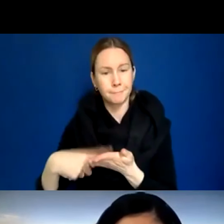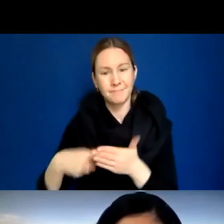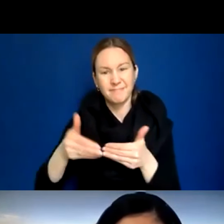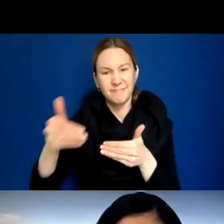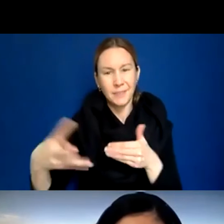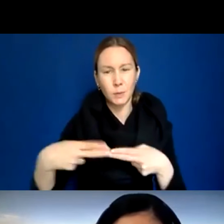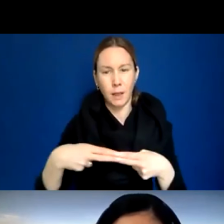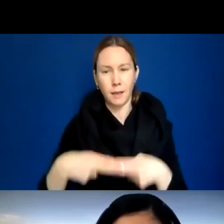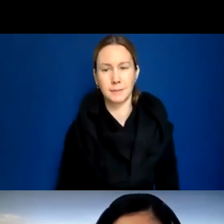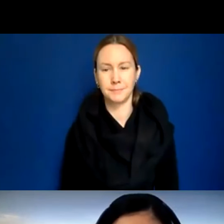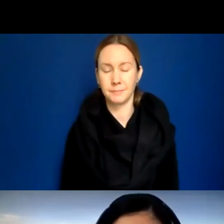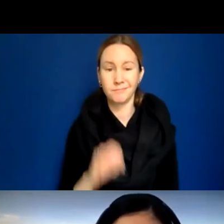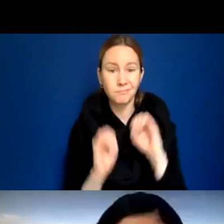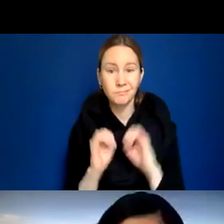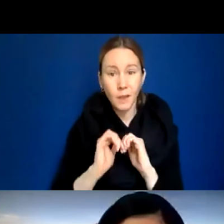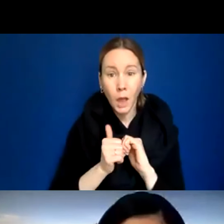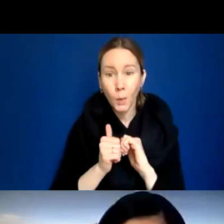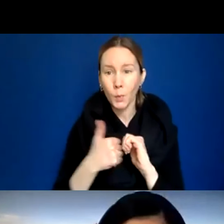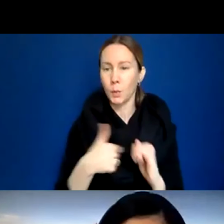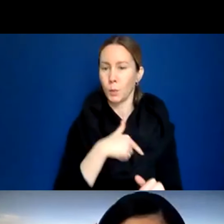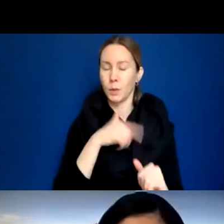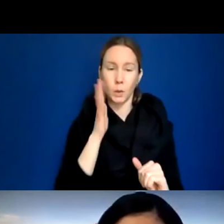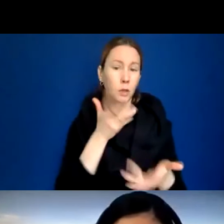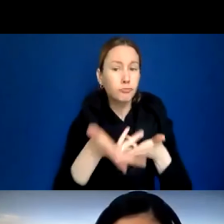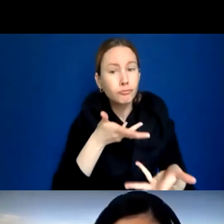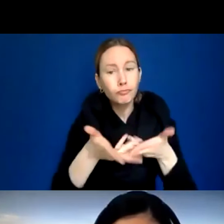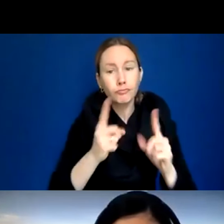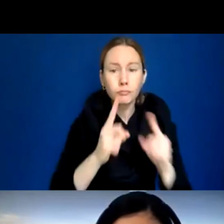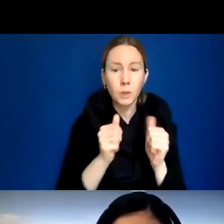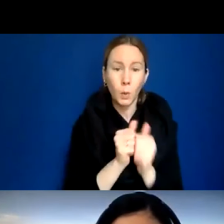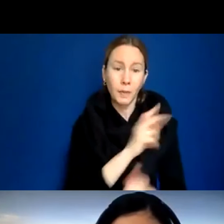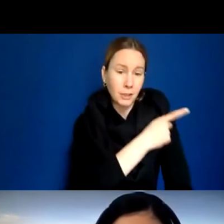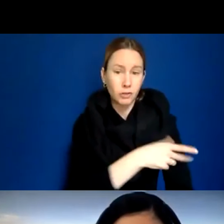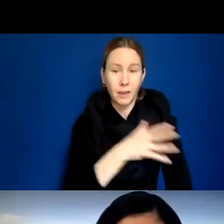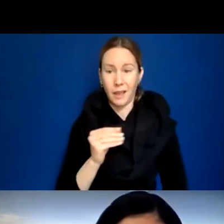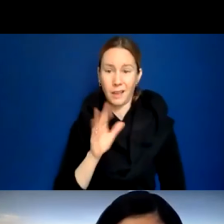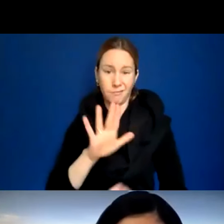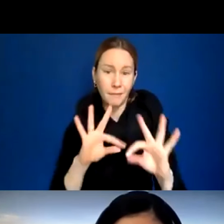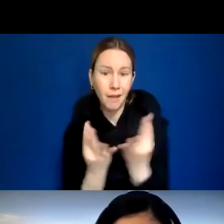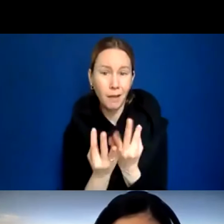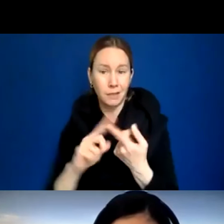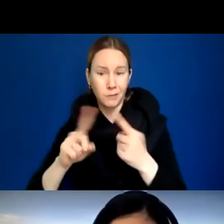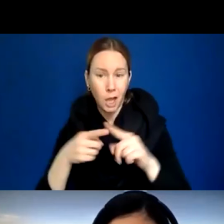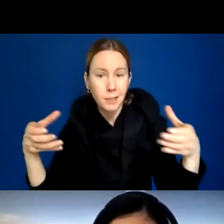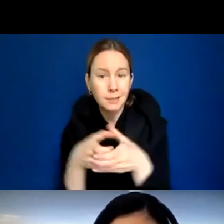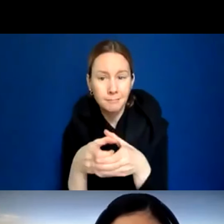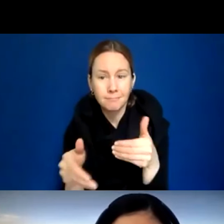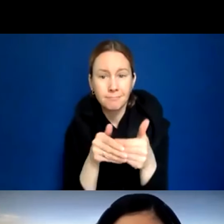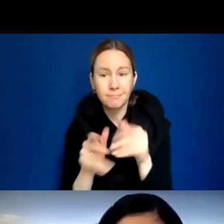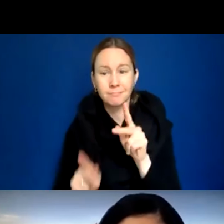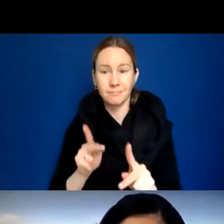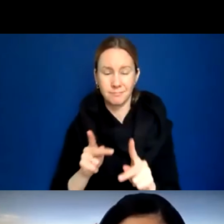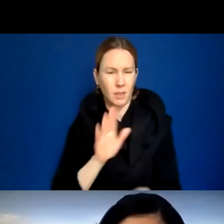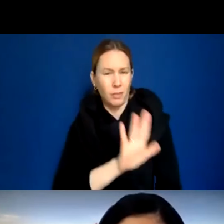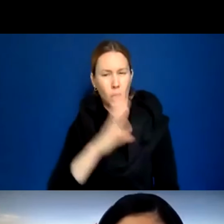that we do this is by talking to the patient and their loved ones about what kind of symptoms they've been experiencing.